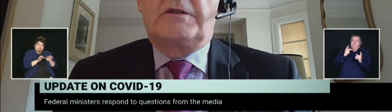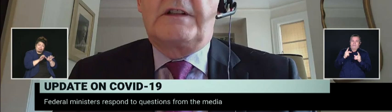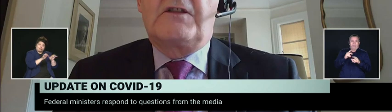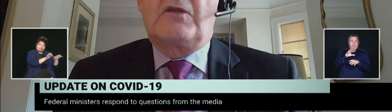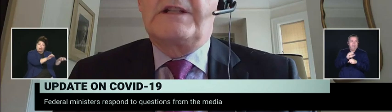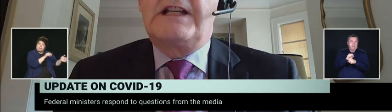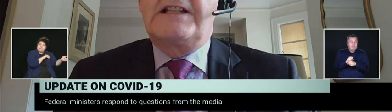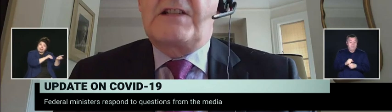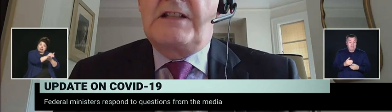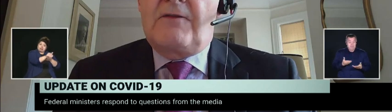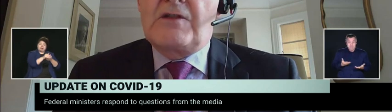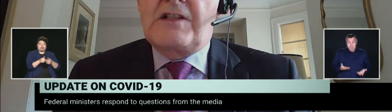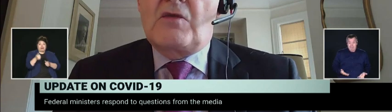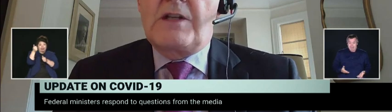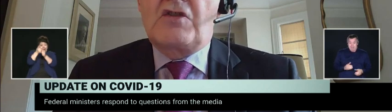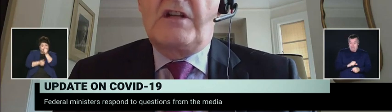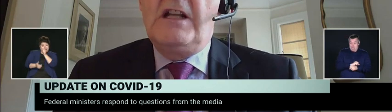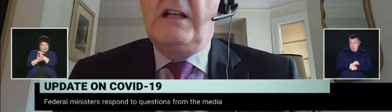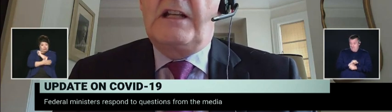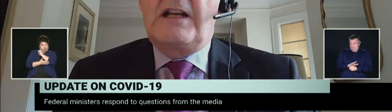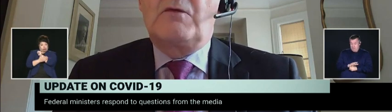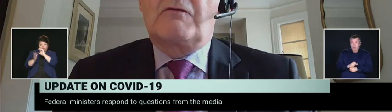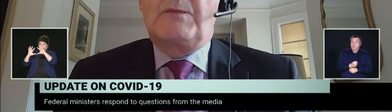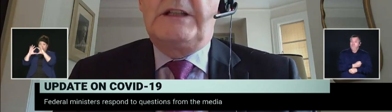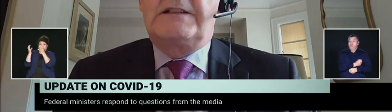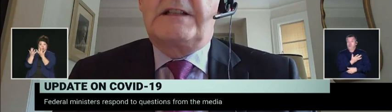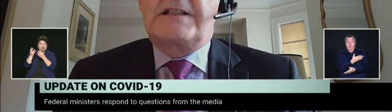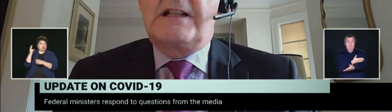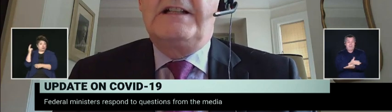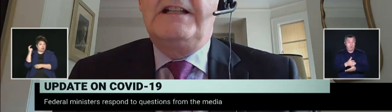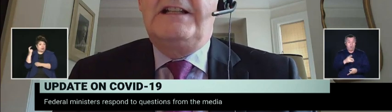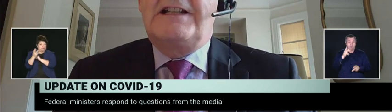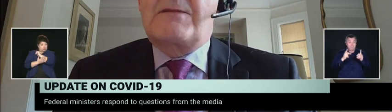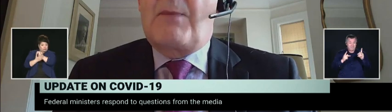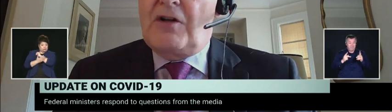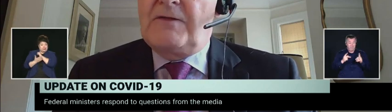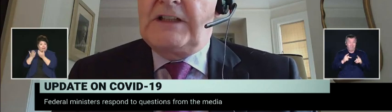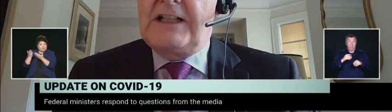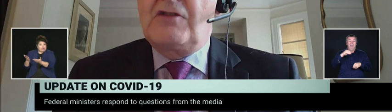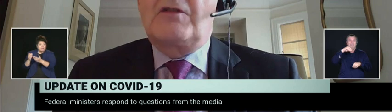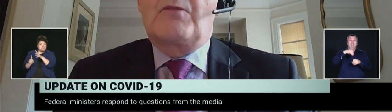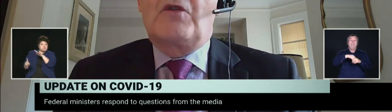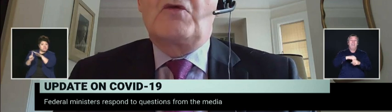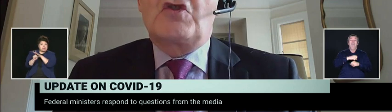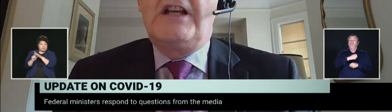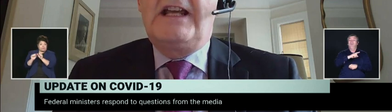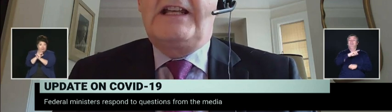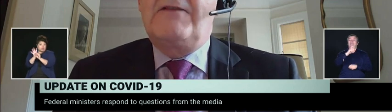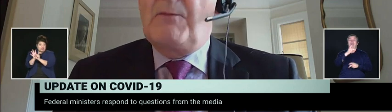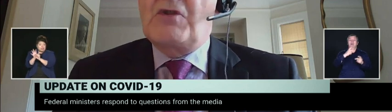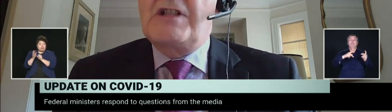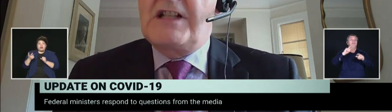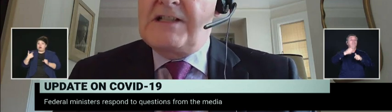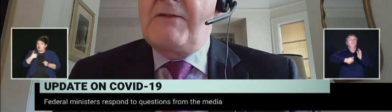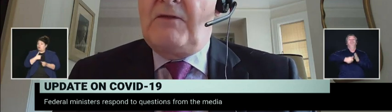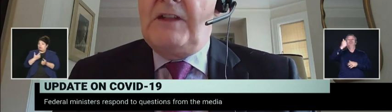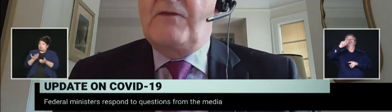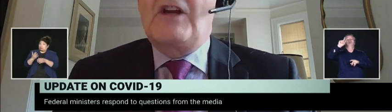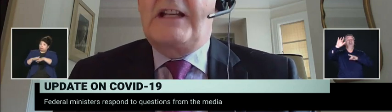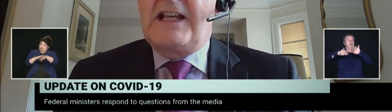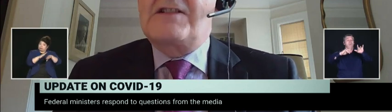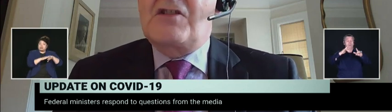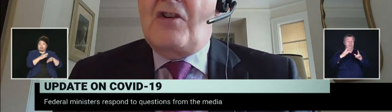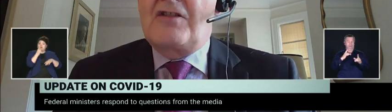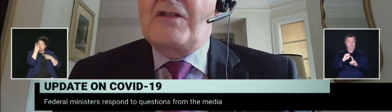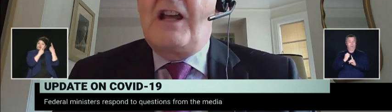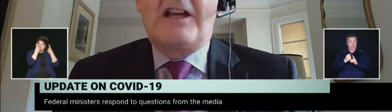the world. So it is a different situation. And I will repeat that it is part of a layered approach. And if a person does have a fever